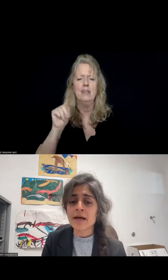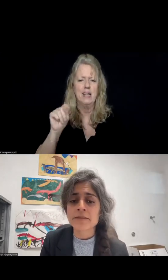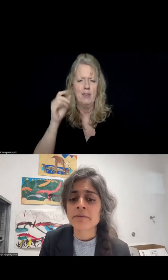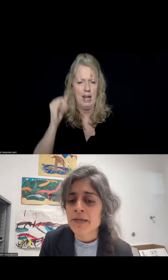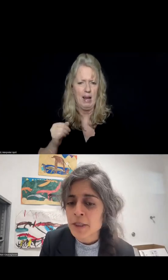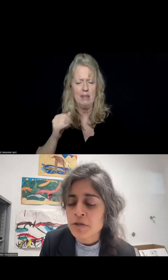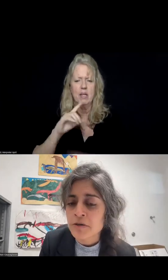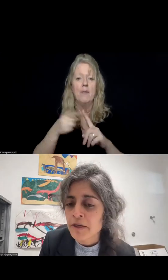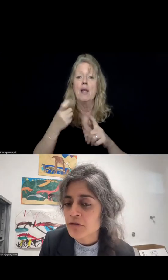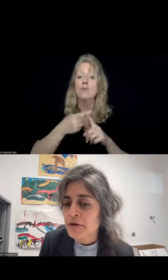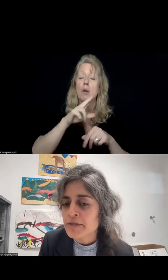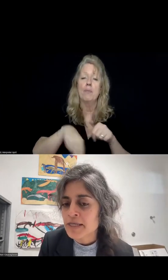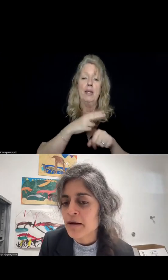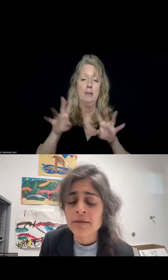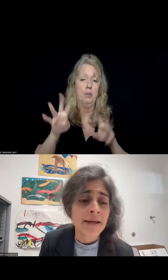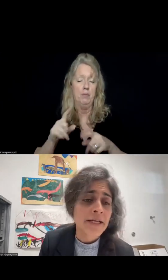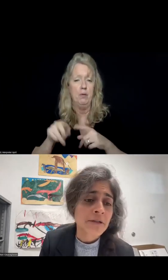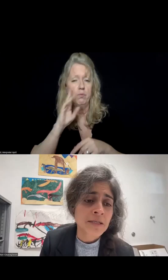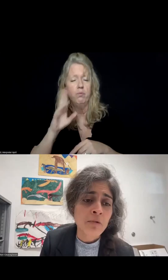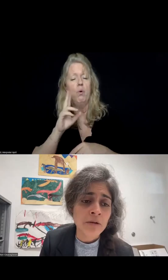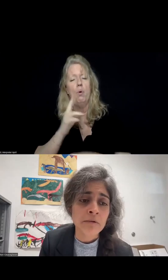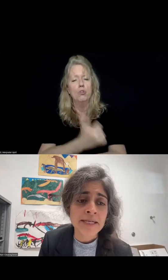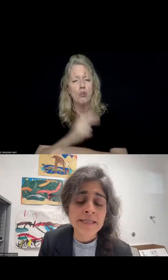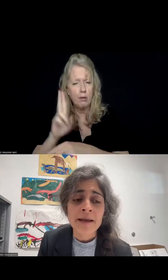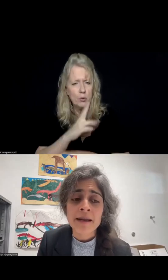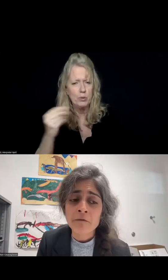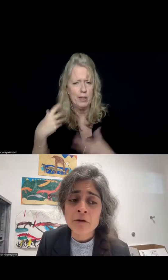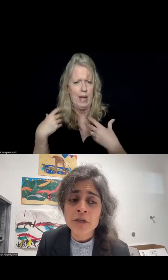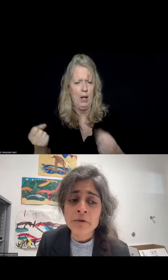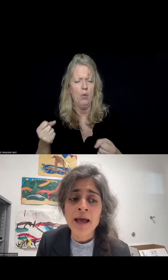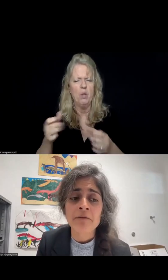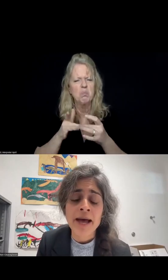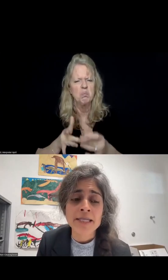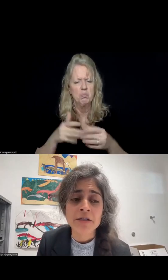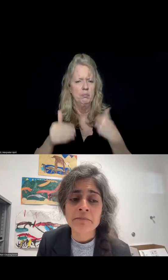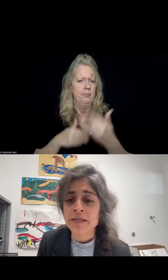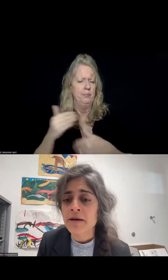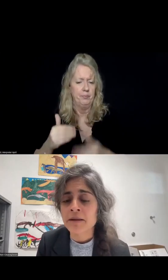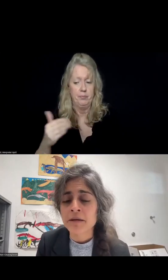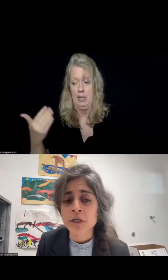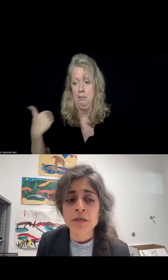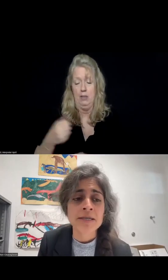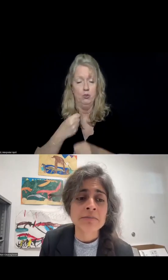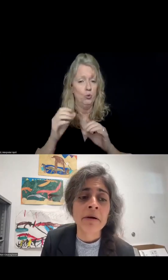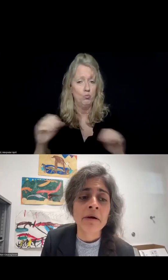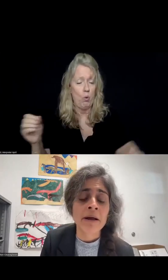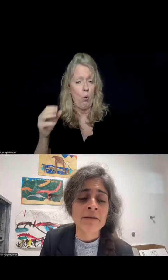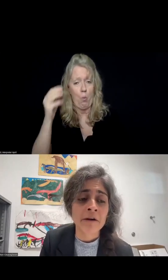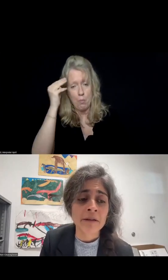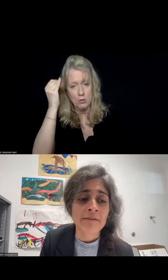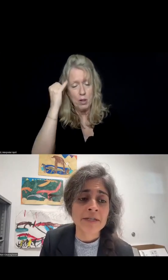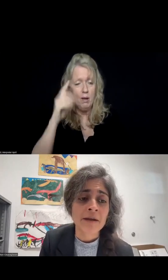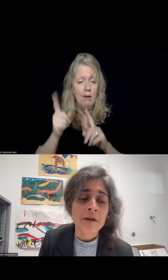data comes from the National Survey on Drug Use and Health. So let's walk through this. Now, if you don't have a past year mental health condition, this bar